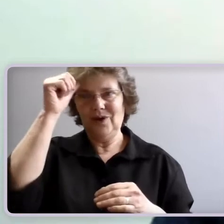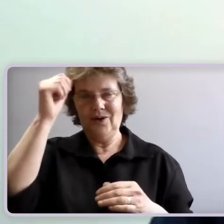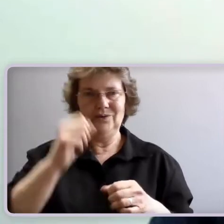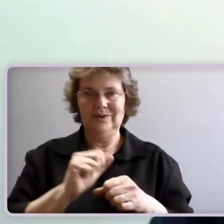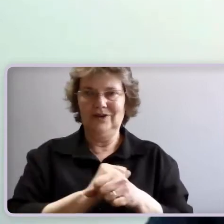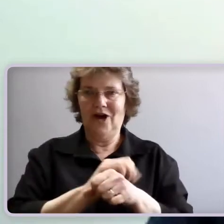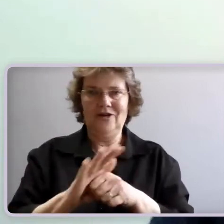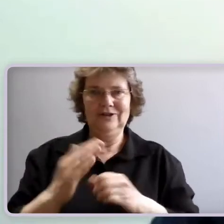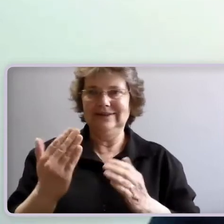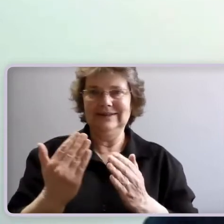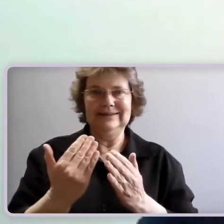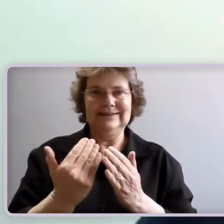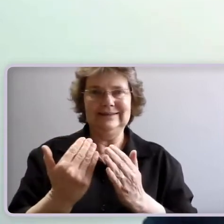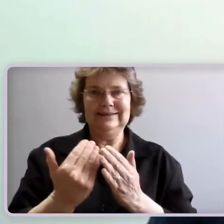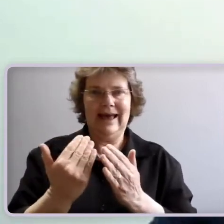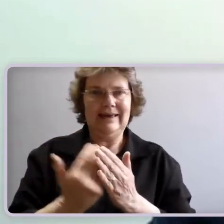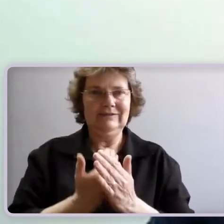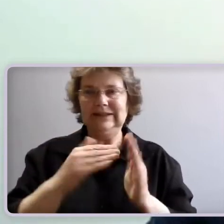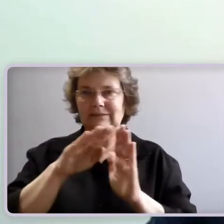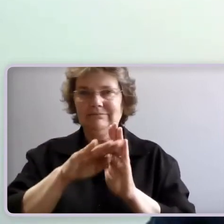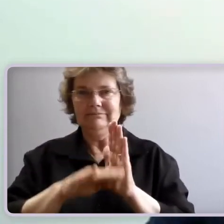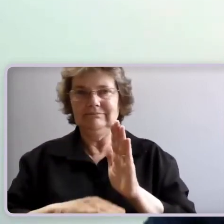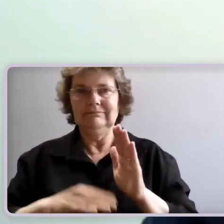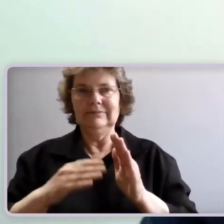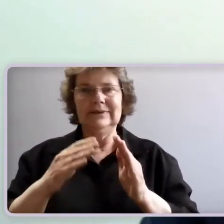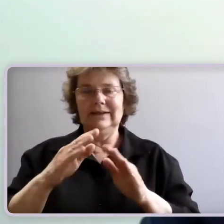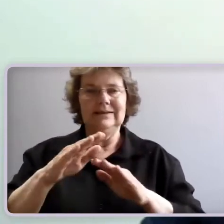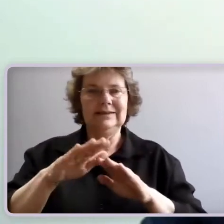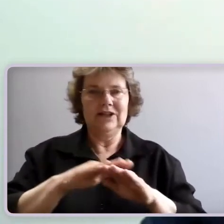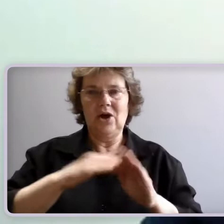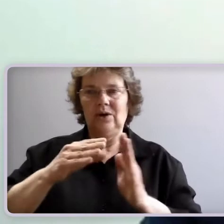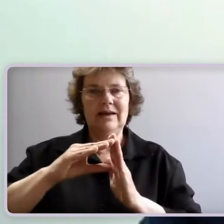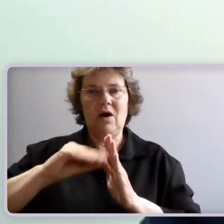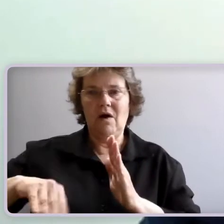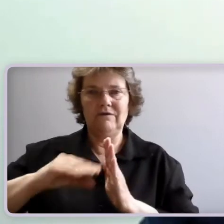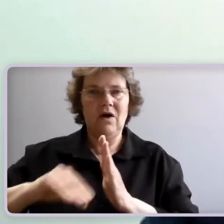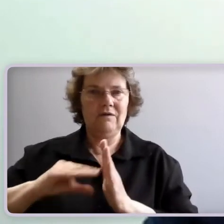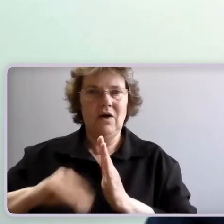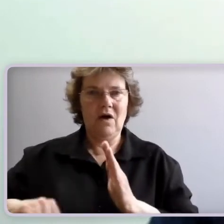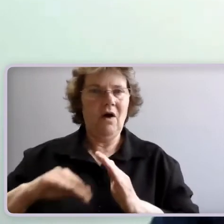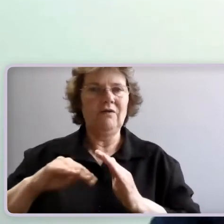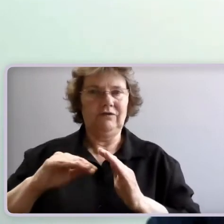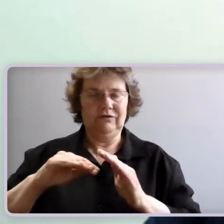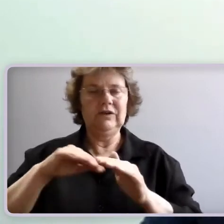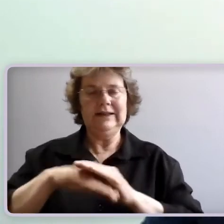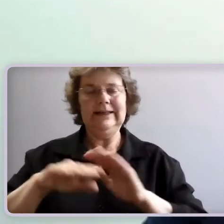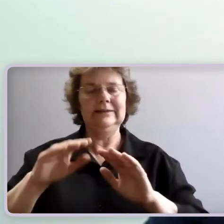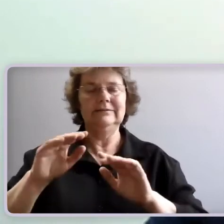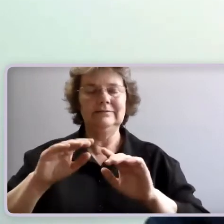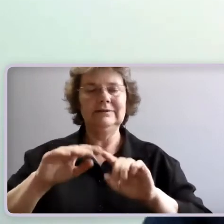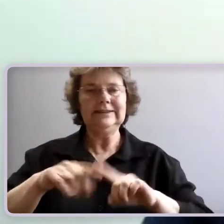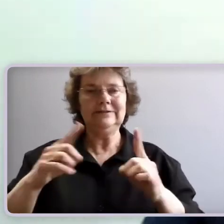slowly being lifted in all of the individual states, which is raising more concern of whether people are going to get it or